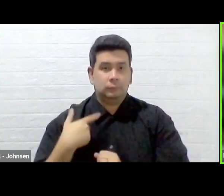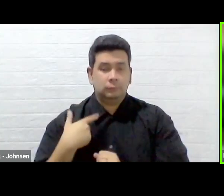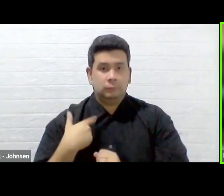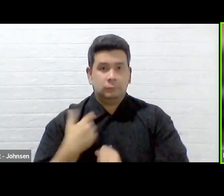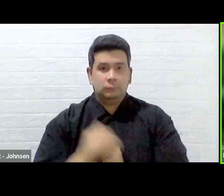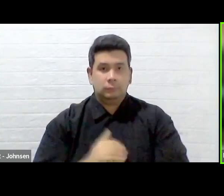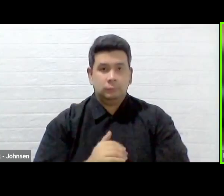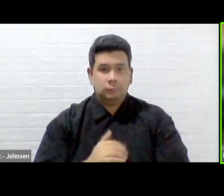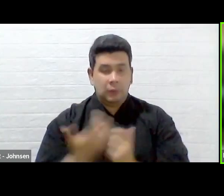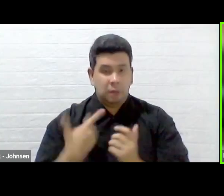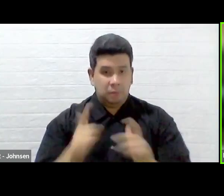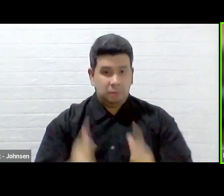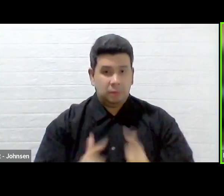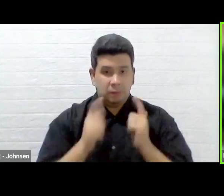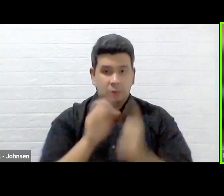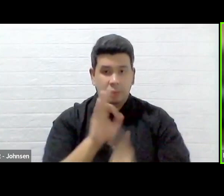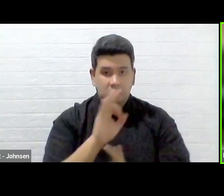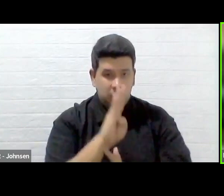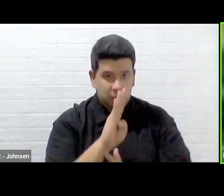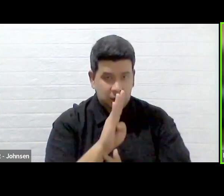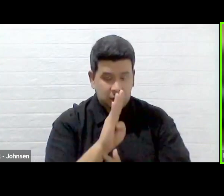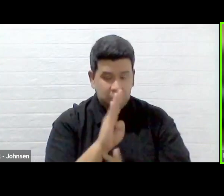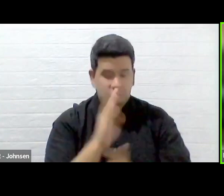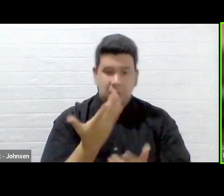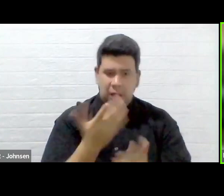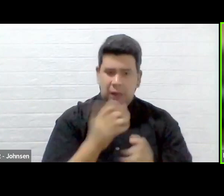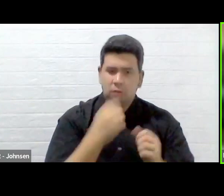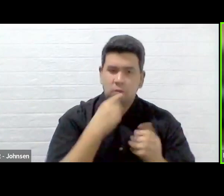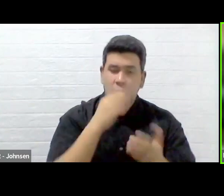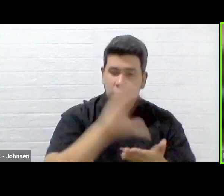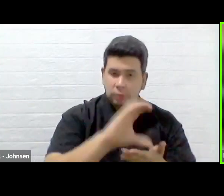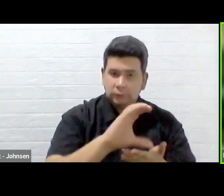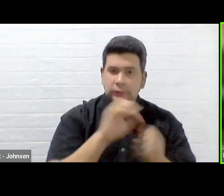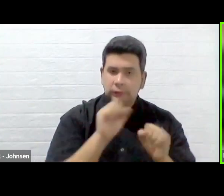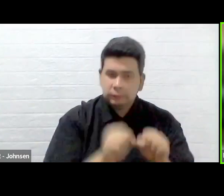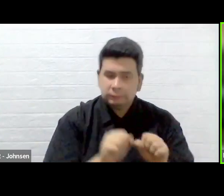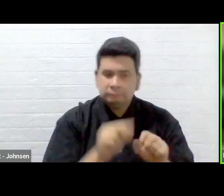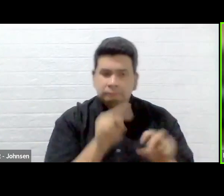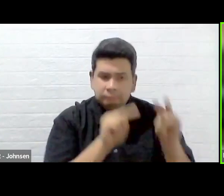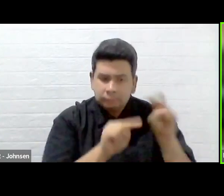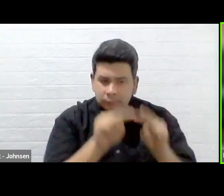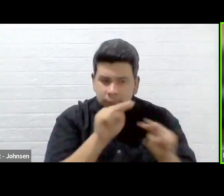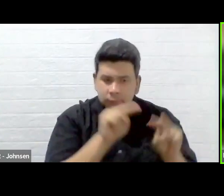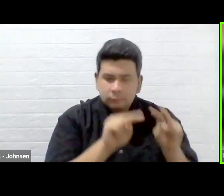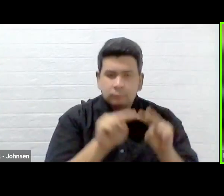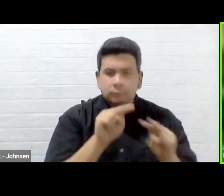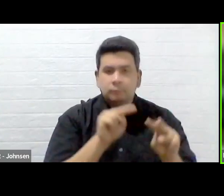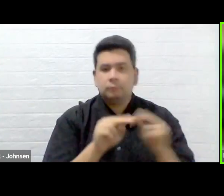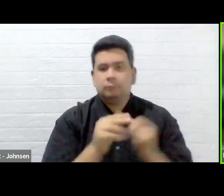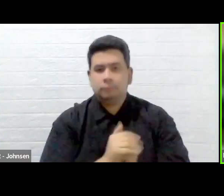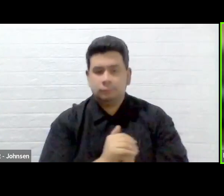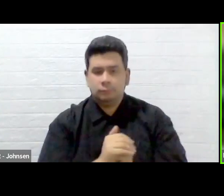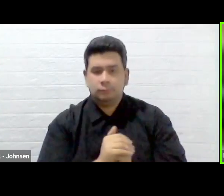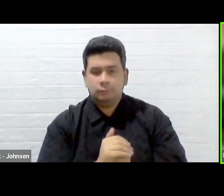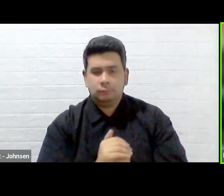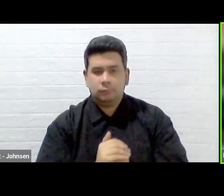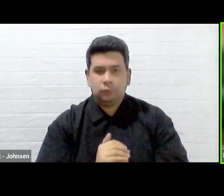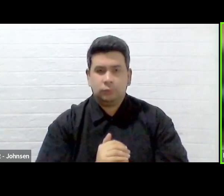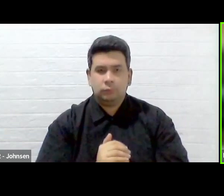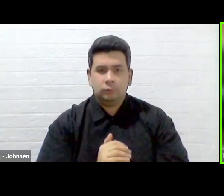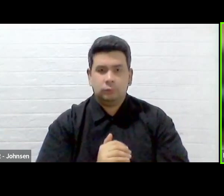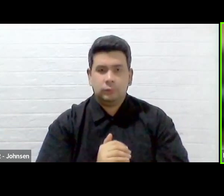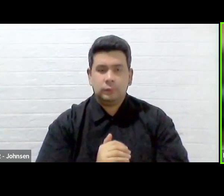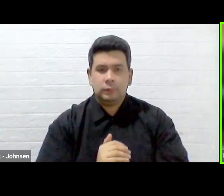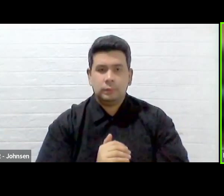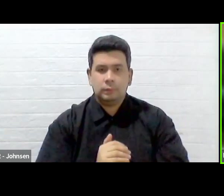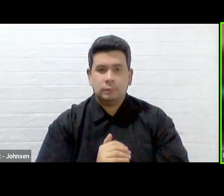via Facebook, so questions and comments through Facebook will be monitored and we will also be entertaining them. Okay. The